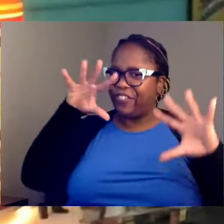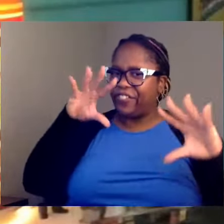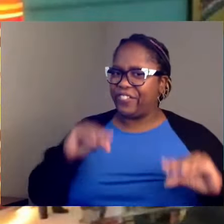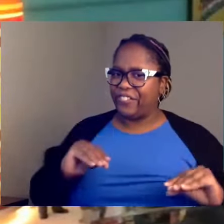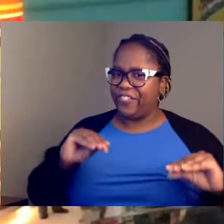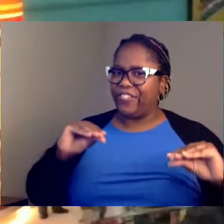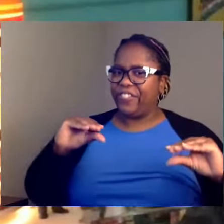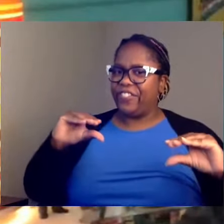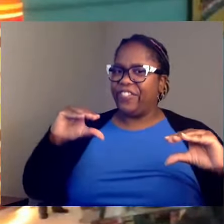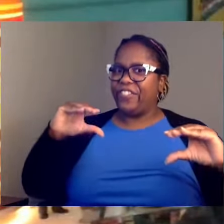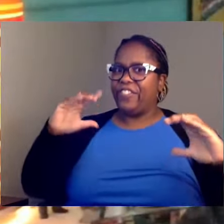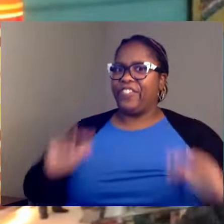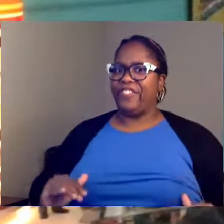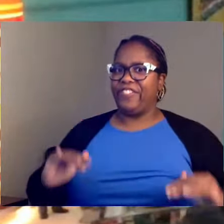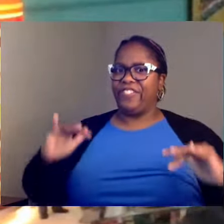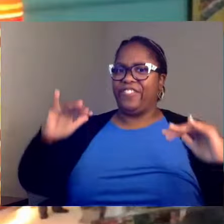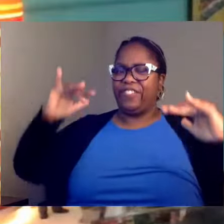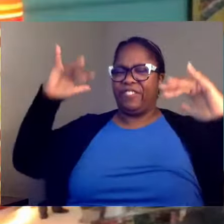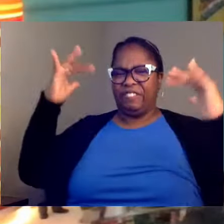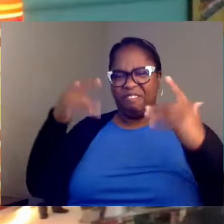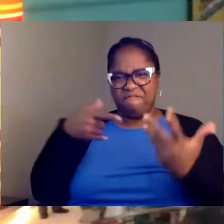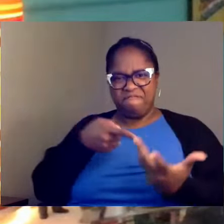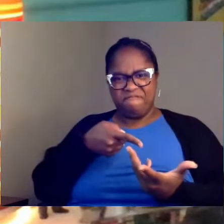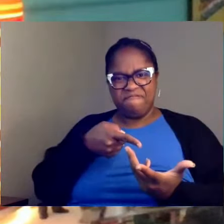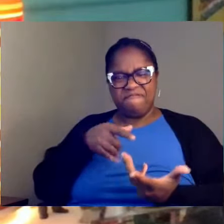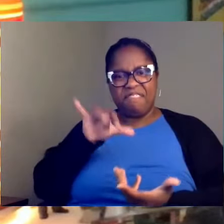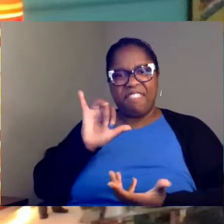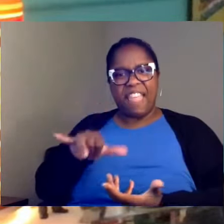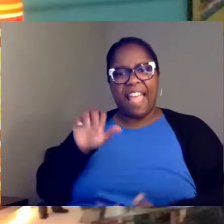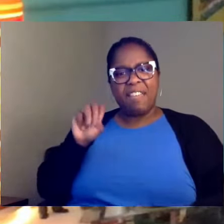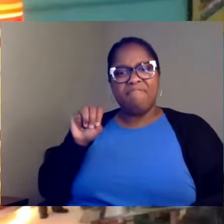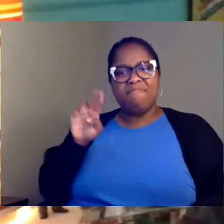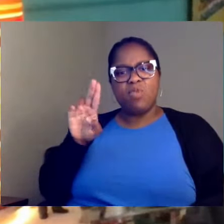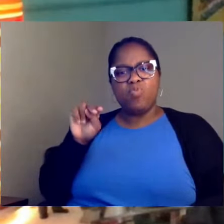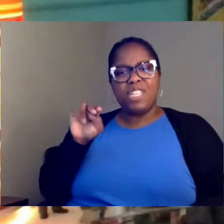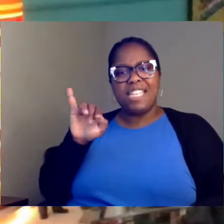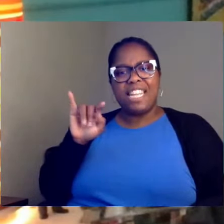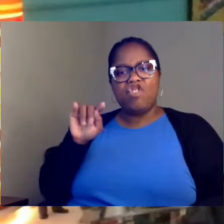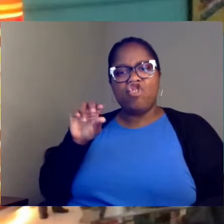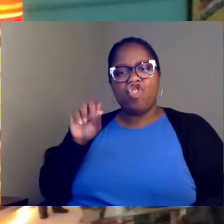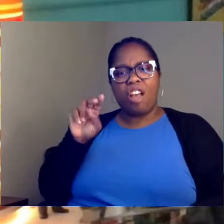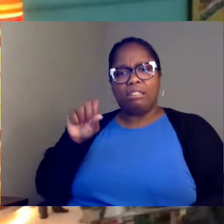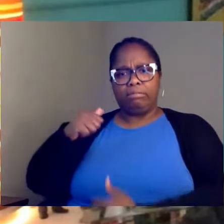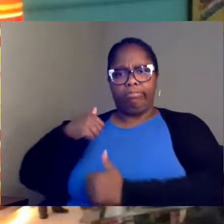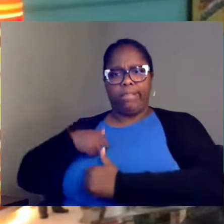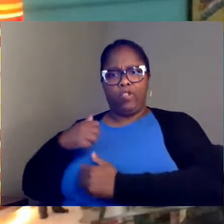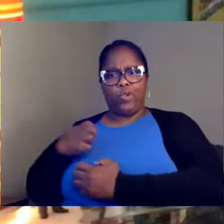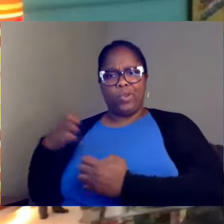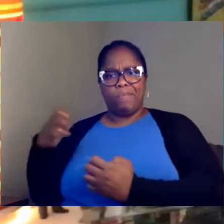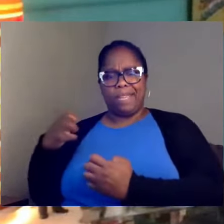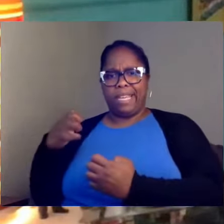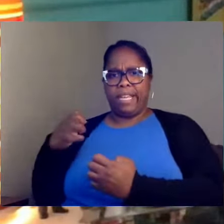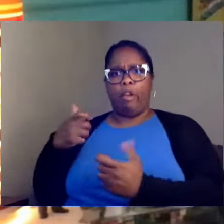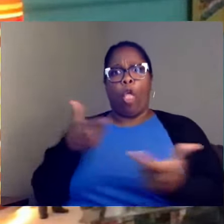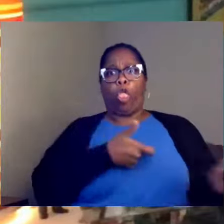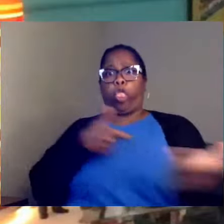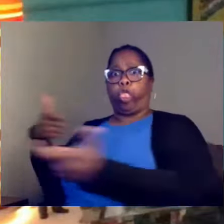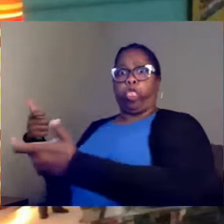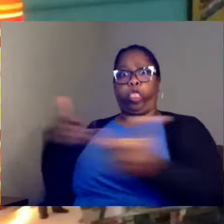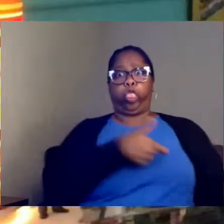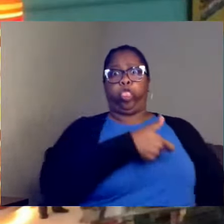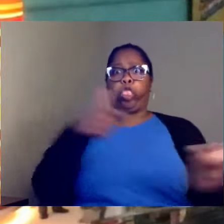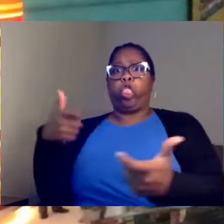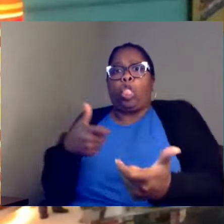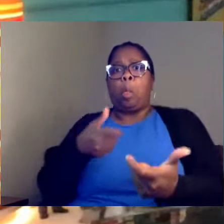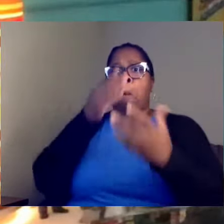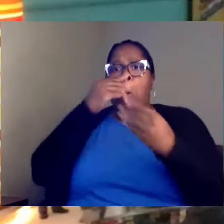effects of constant exposure. What are they? Indiscriminate use of crowd control munitions where they're firing upon peaceful protesters